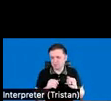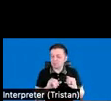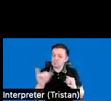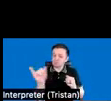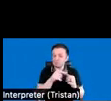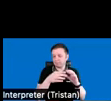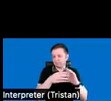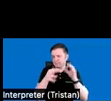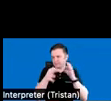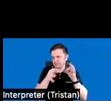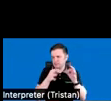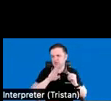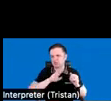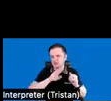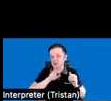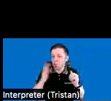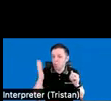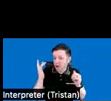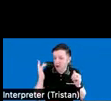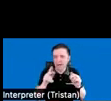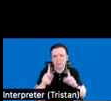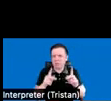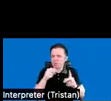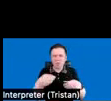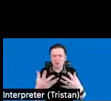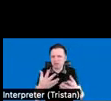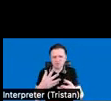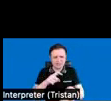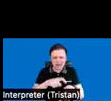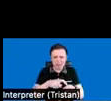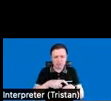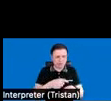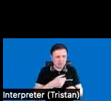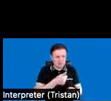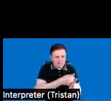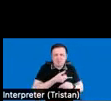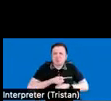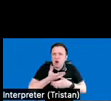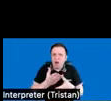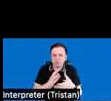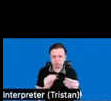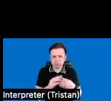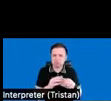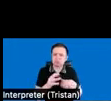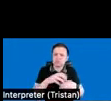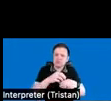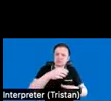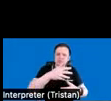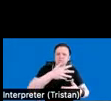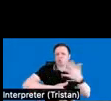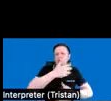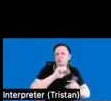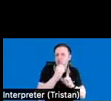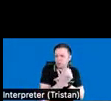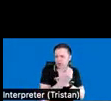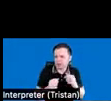their frustrations because people do not provide time to express themselves in social situations. So it's a fast-paced society we live